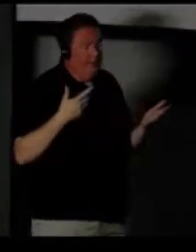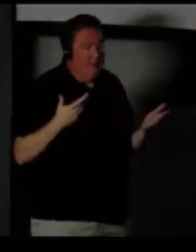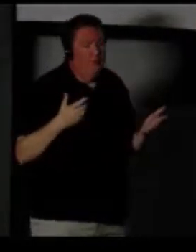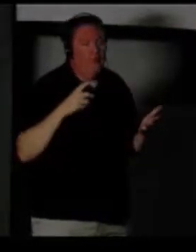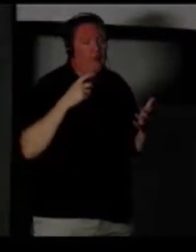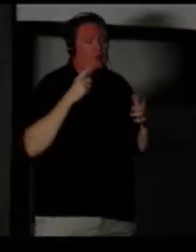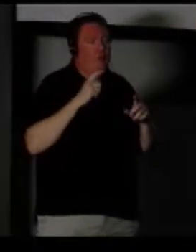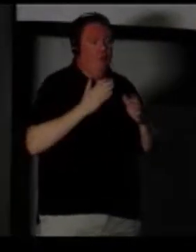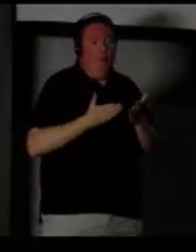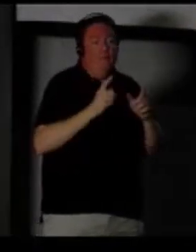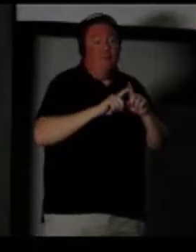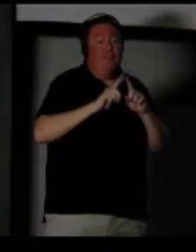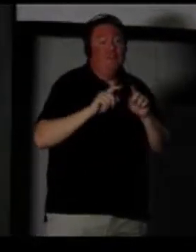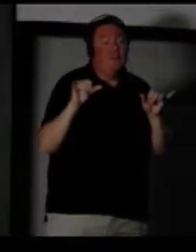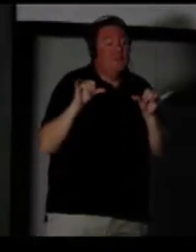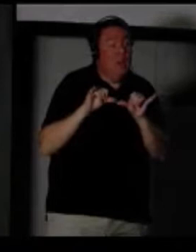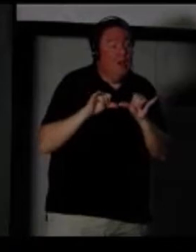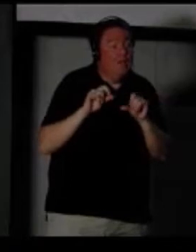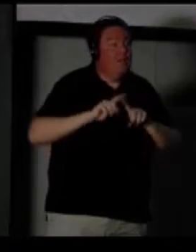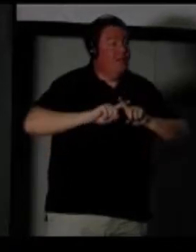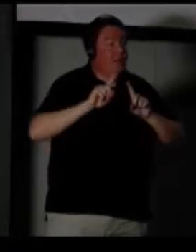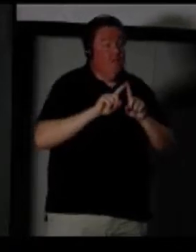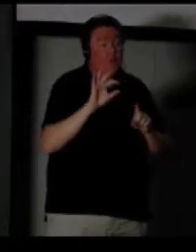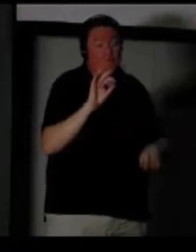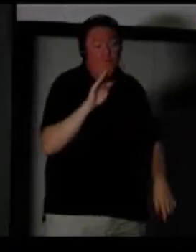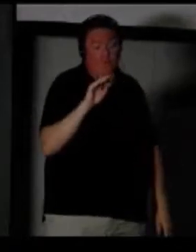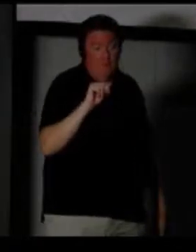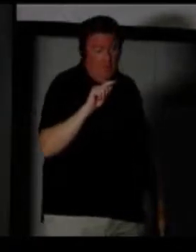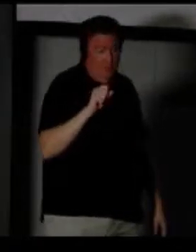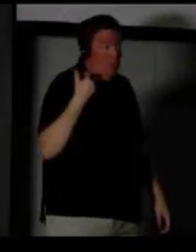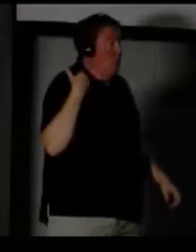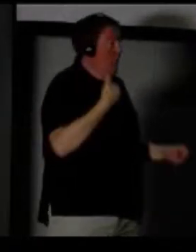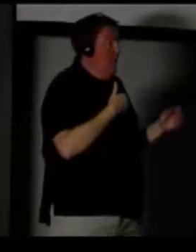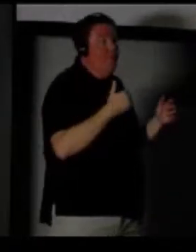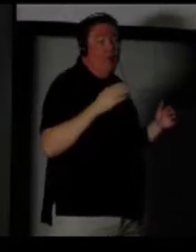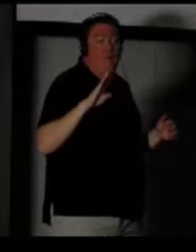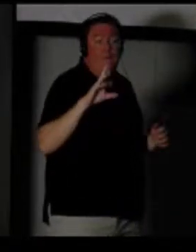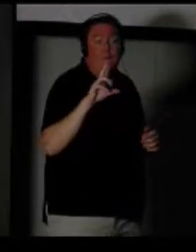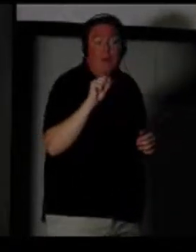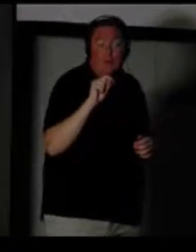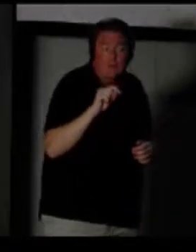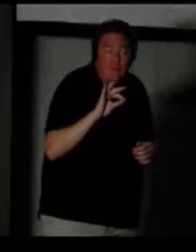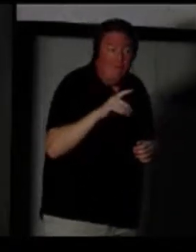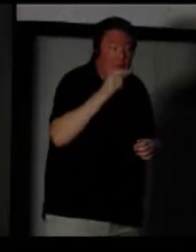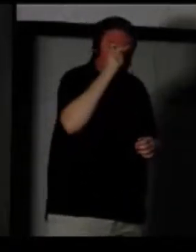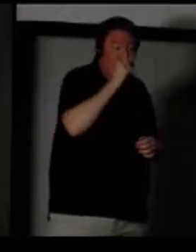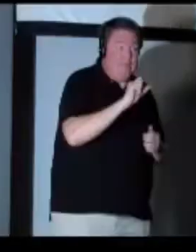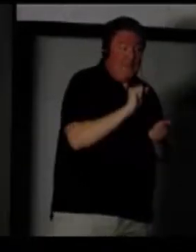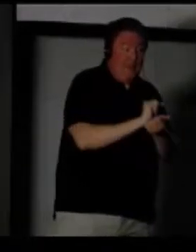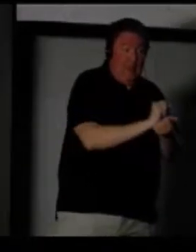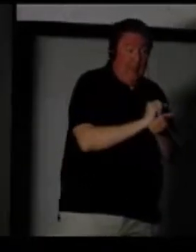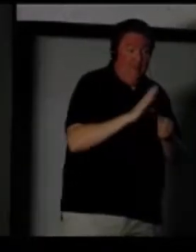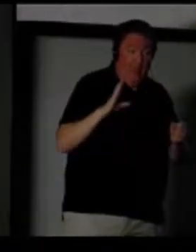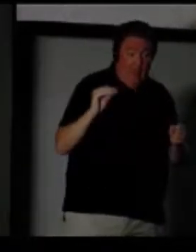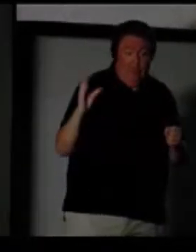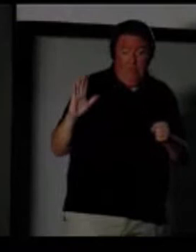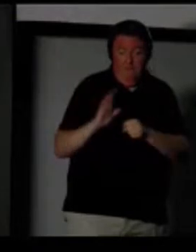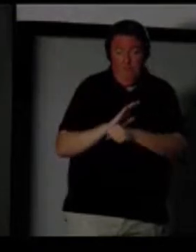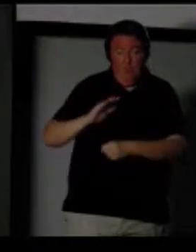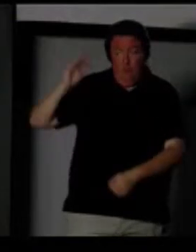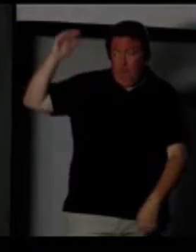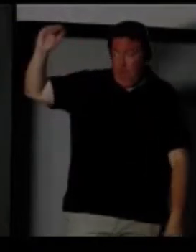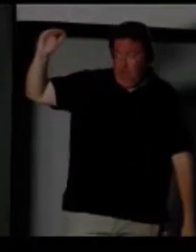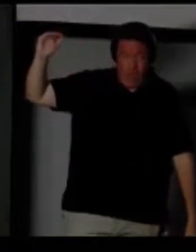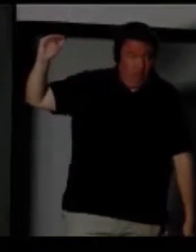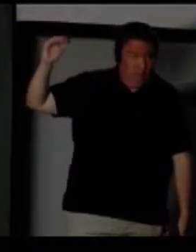and formats. Thus, there's the bust of the Greek slave as well as the full-scale example. And I'm showing you again what